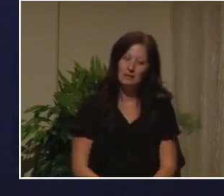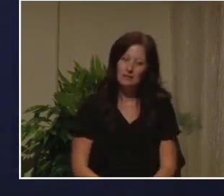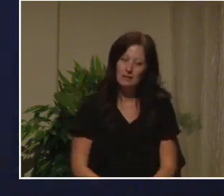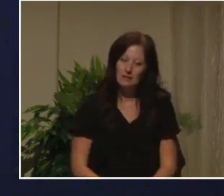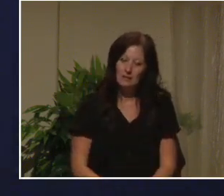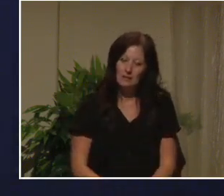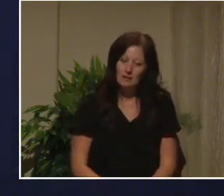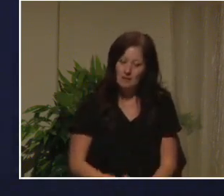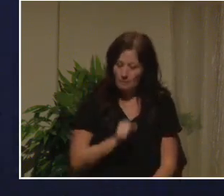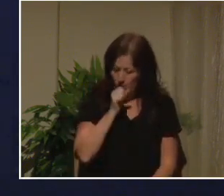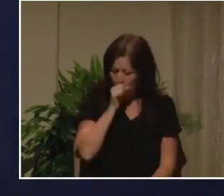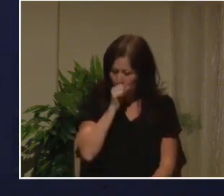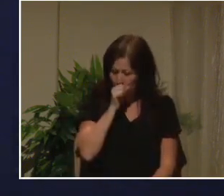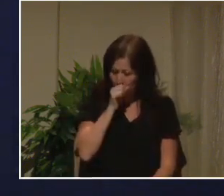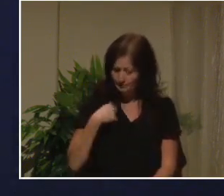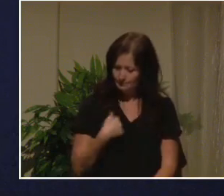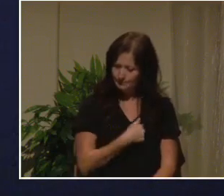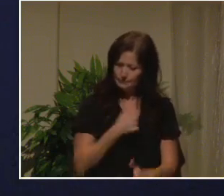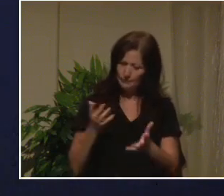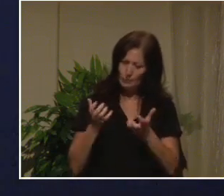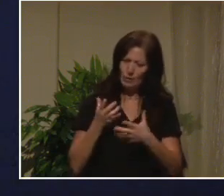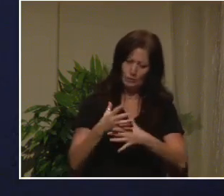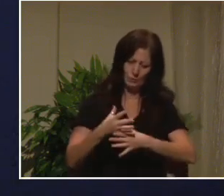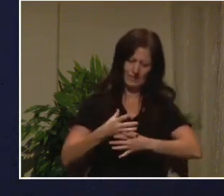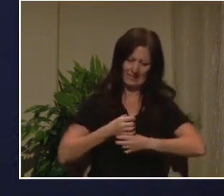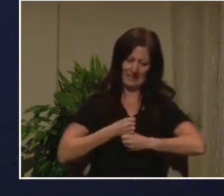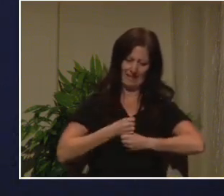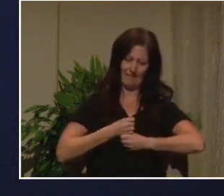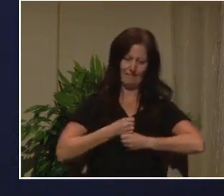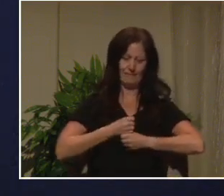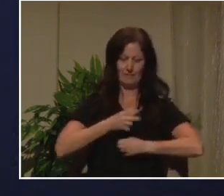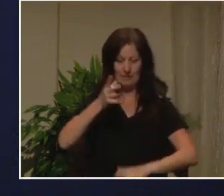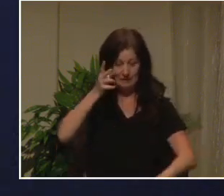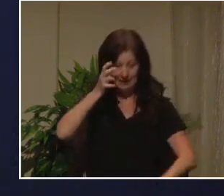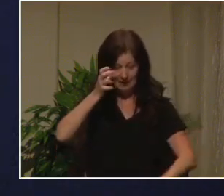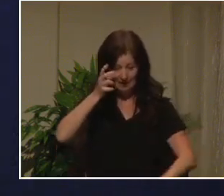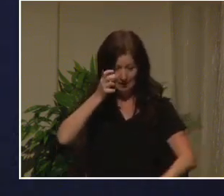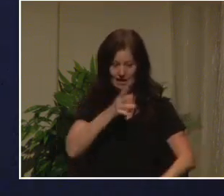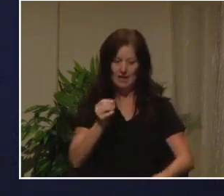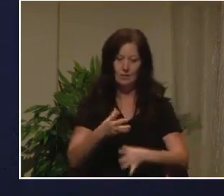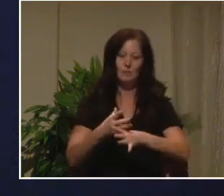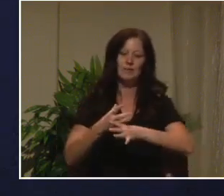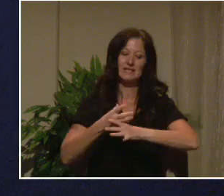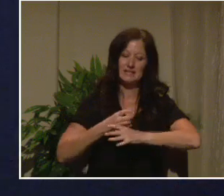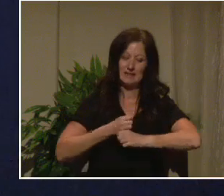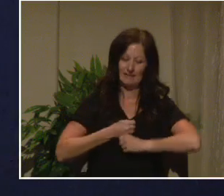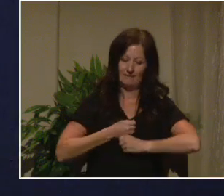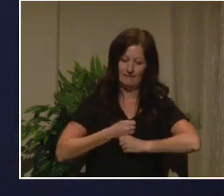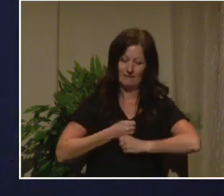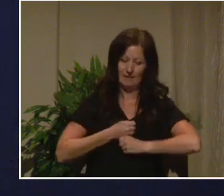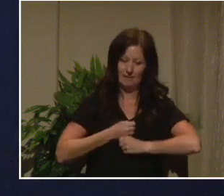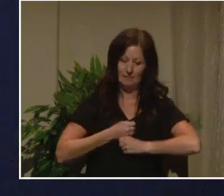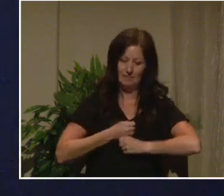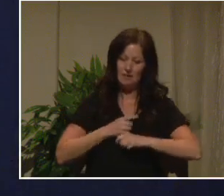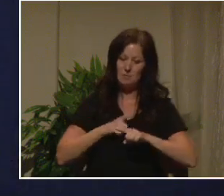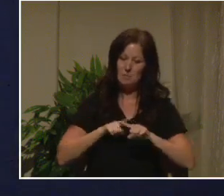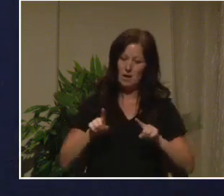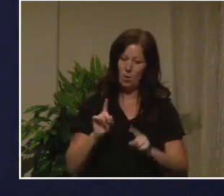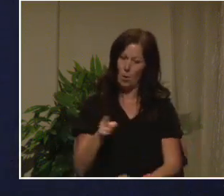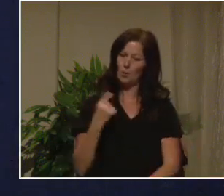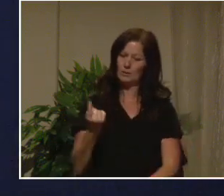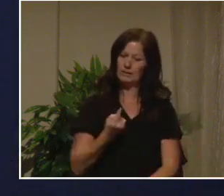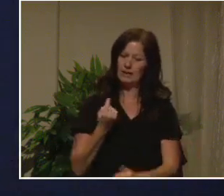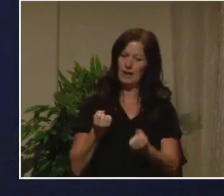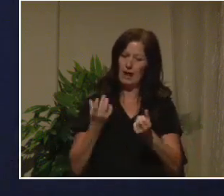we want to receive it. We want to hear it and we want to receive it, but not more than you want us to get